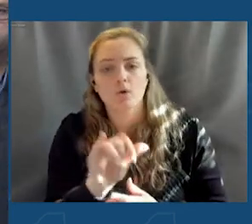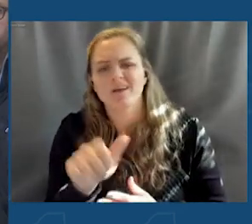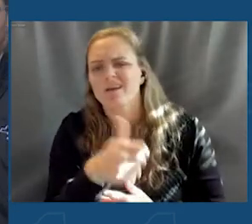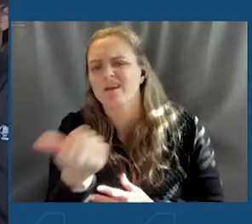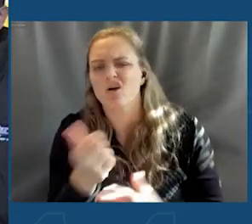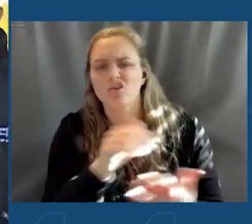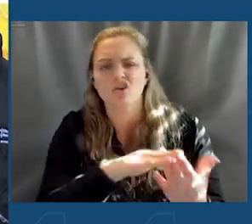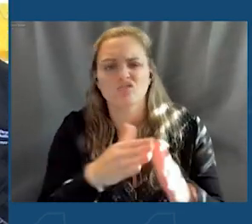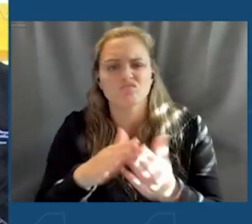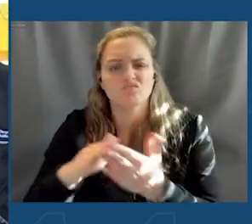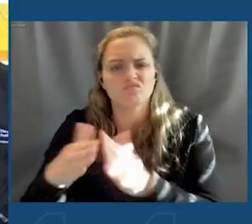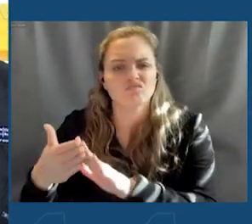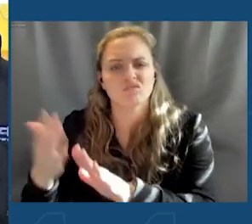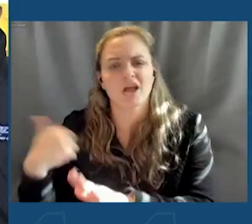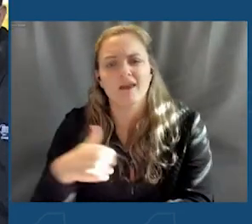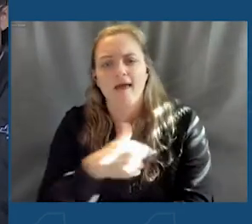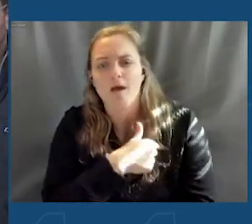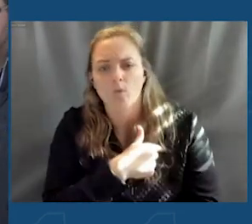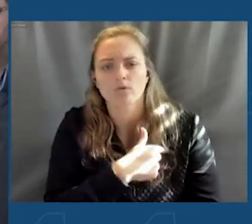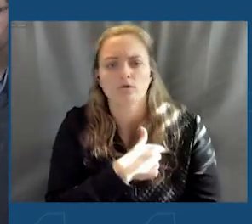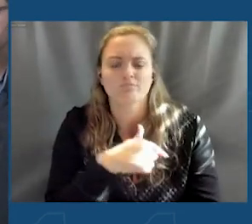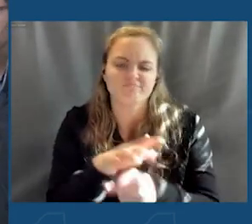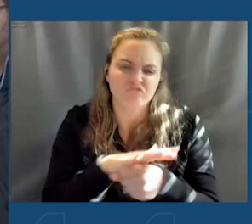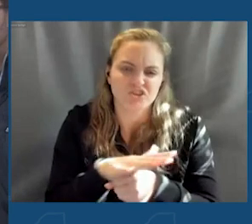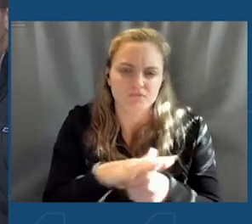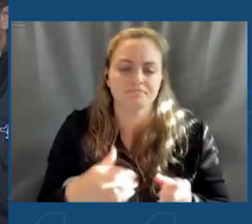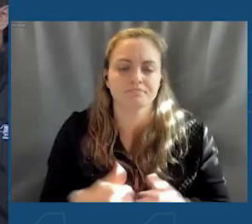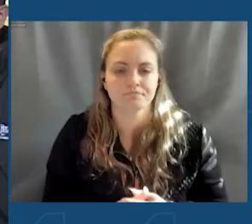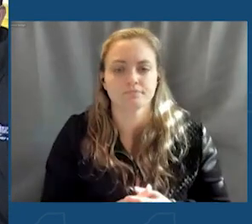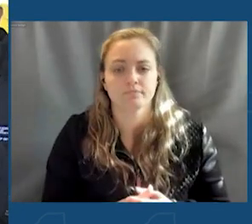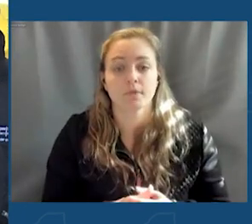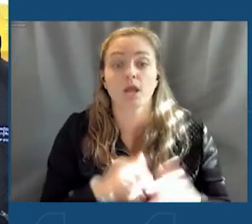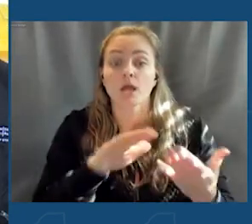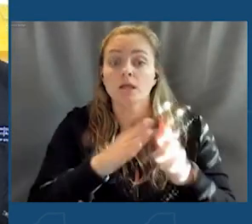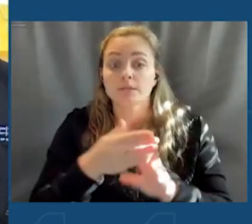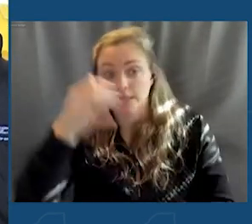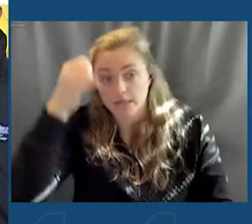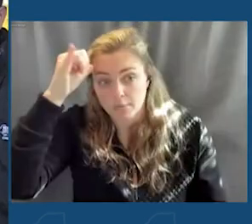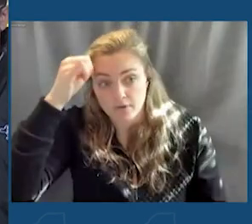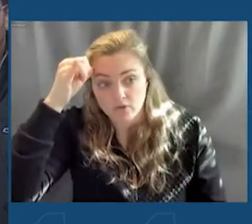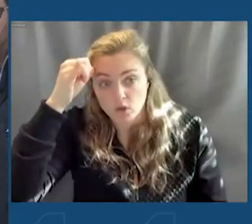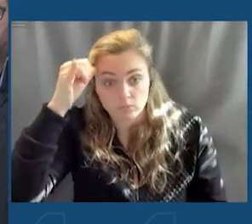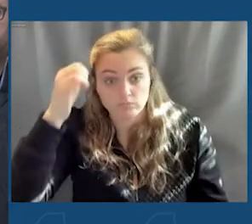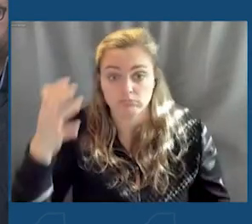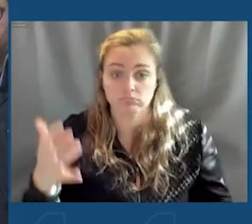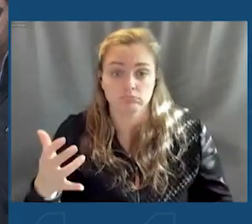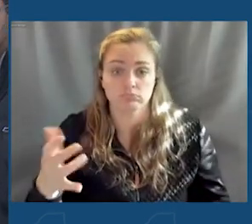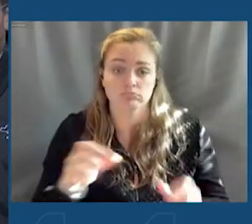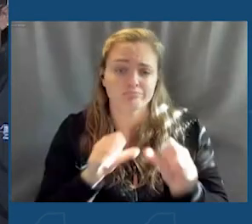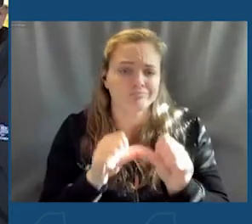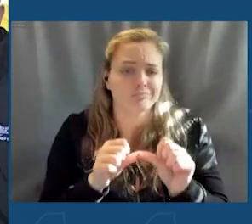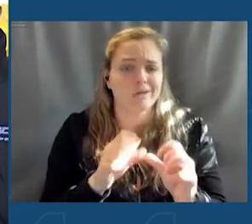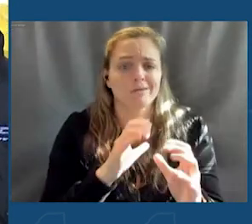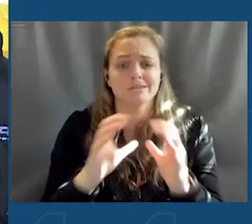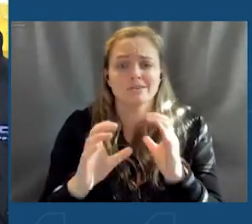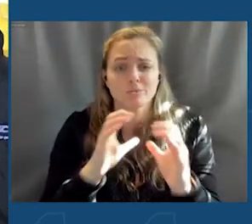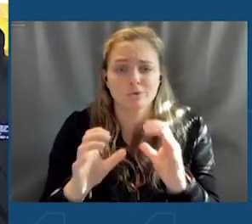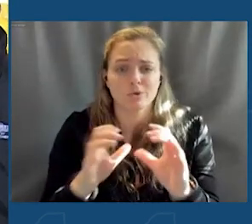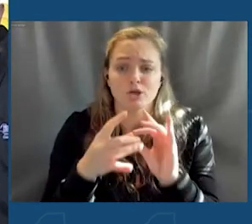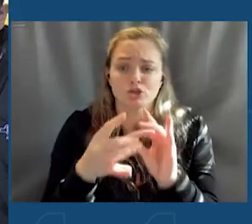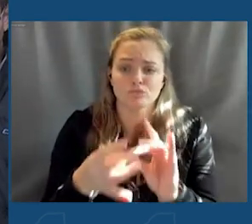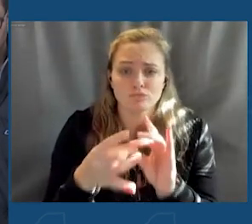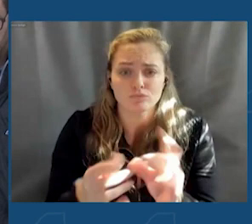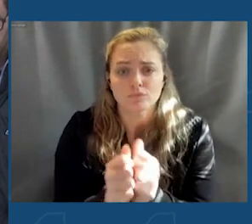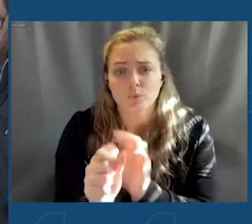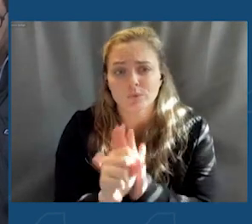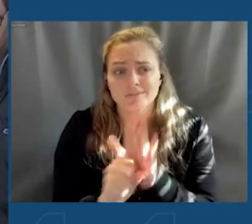municipalities in our region. The City of Buffalo has been in constant communication with the State